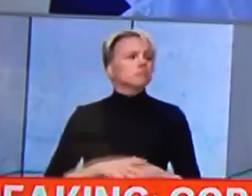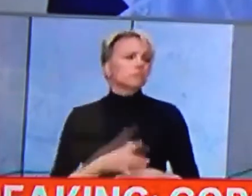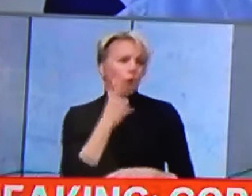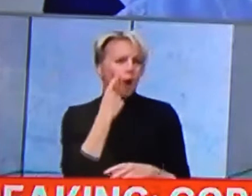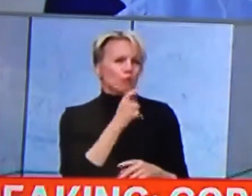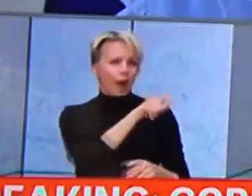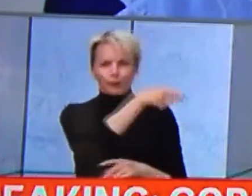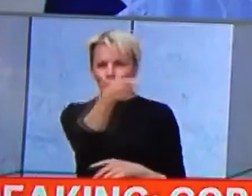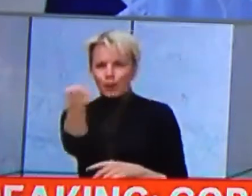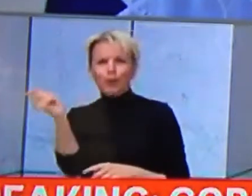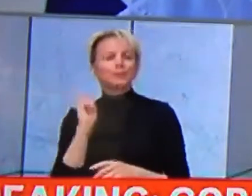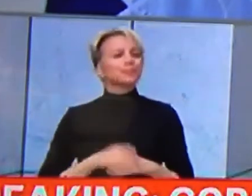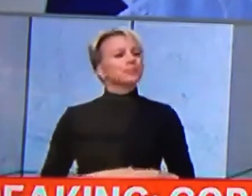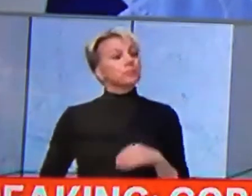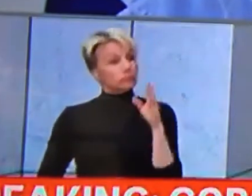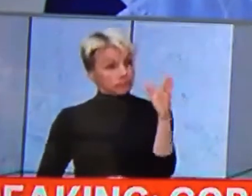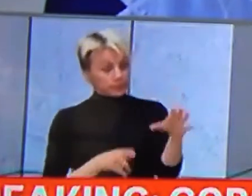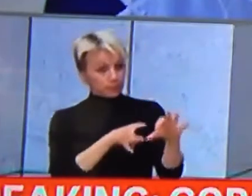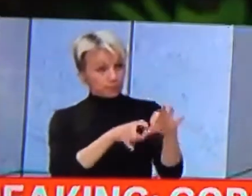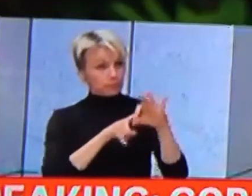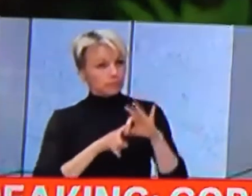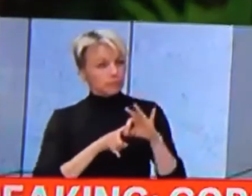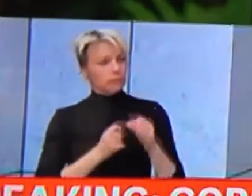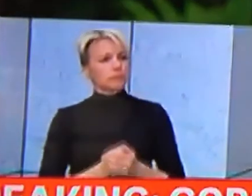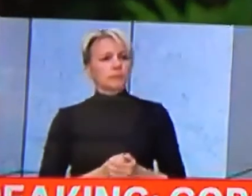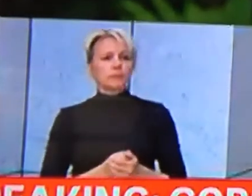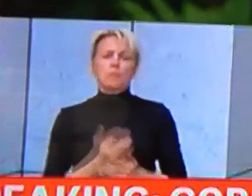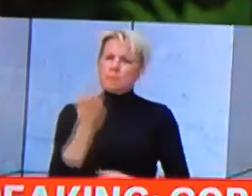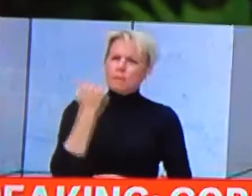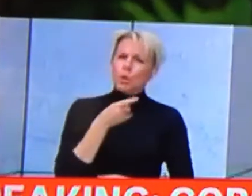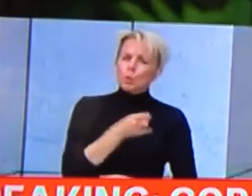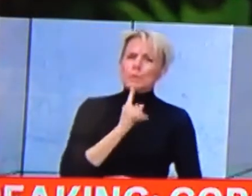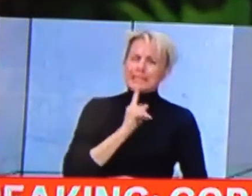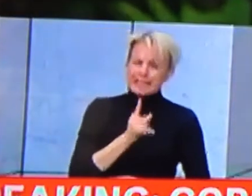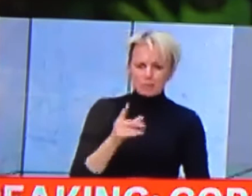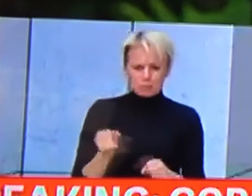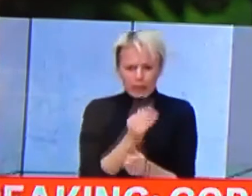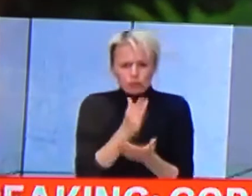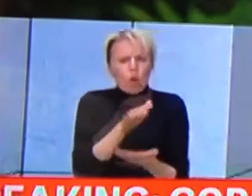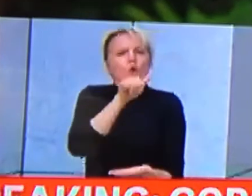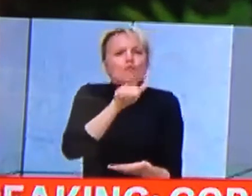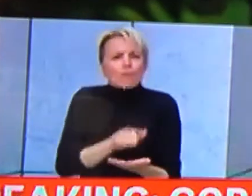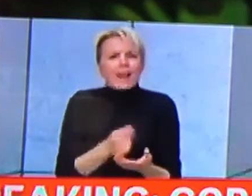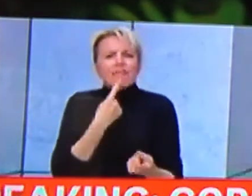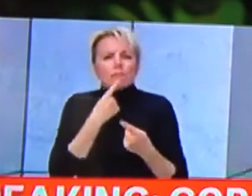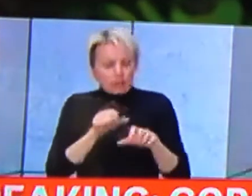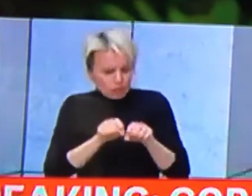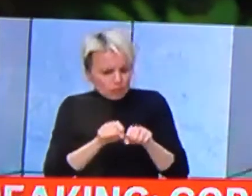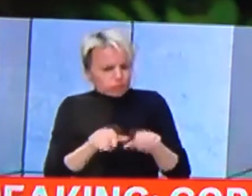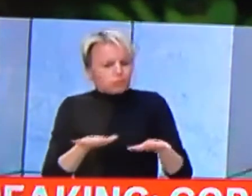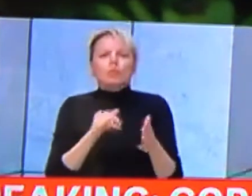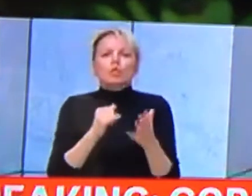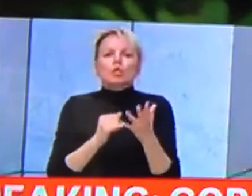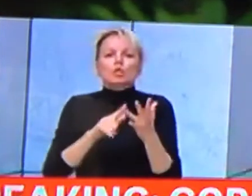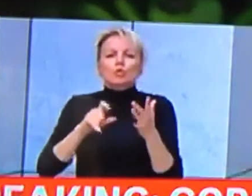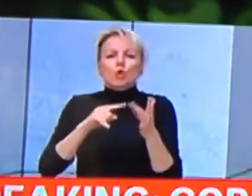gets a go. Yep. Prime Minister, you've spoken before about making sure people get the right information, not information that's incorrect on social media. Given